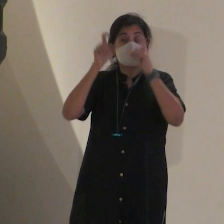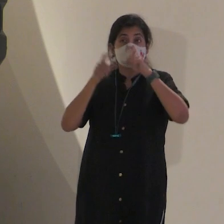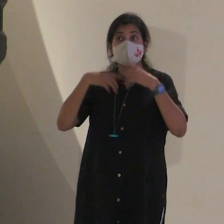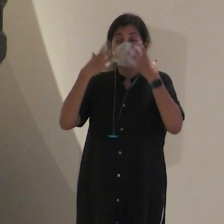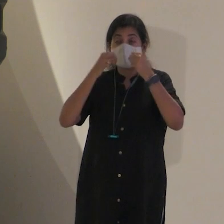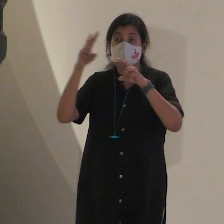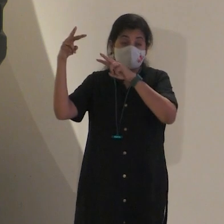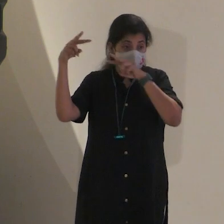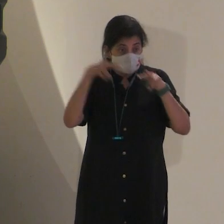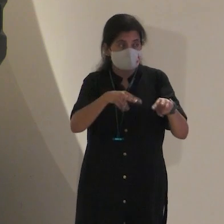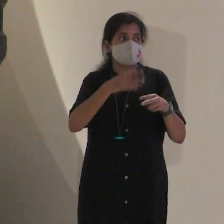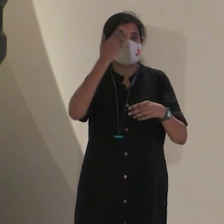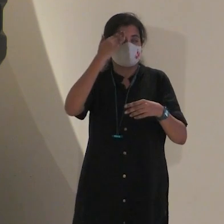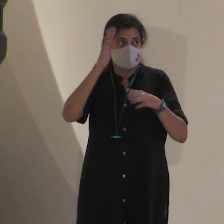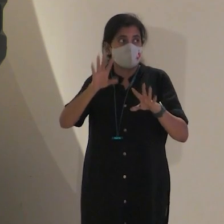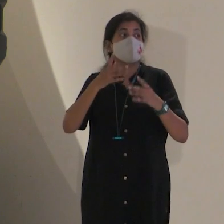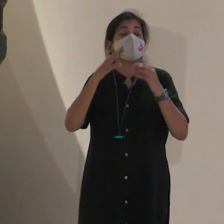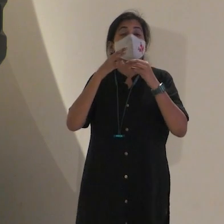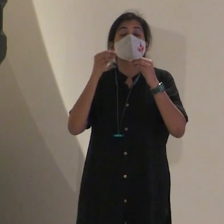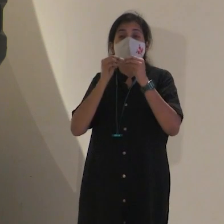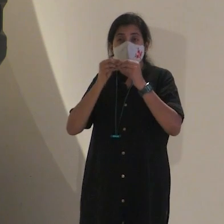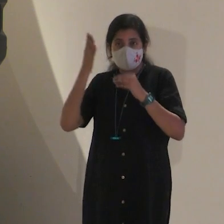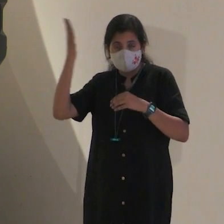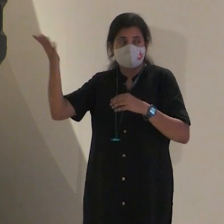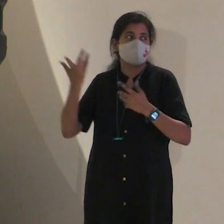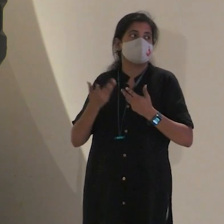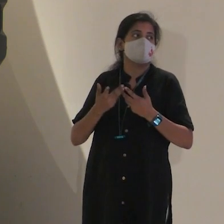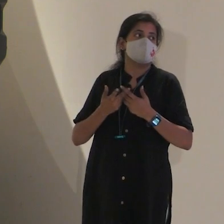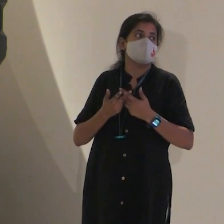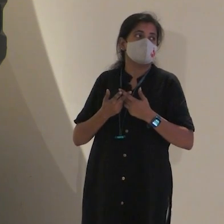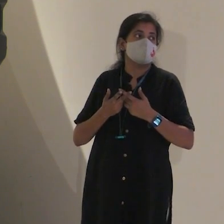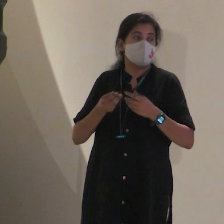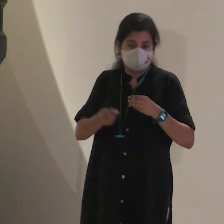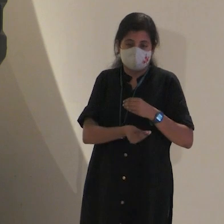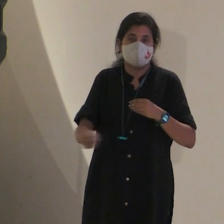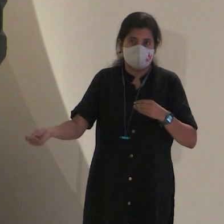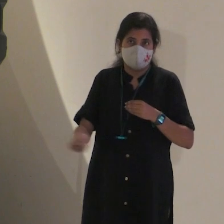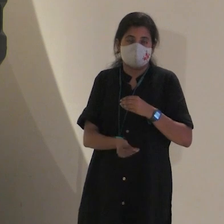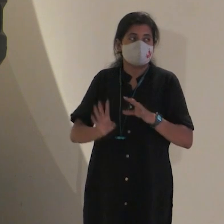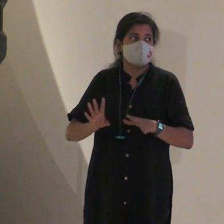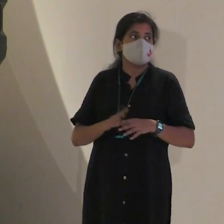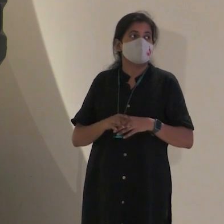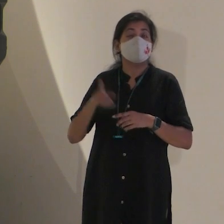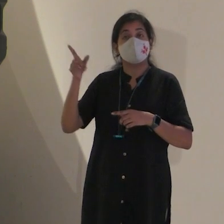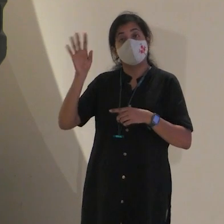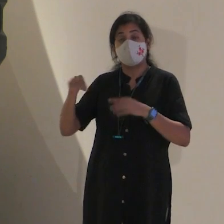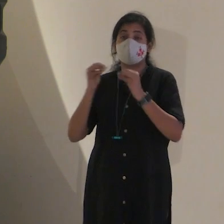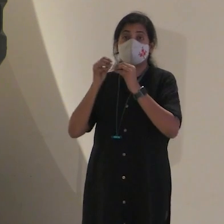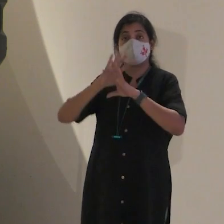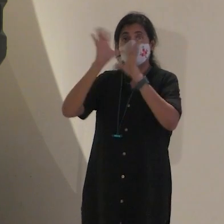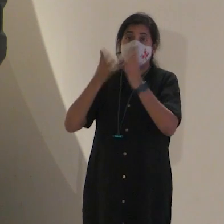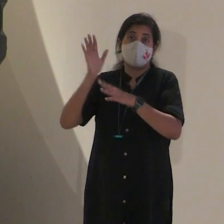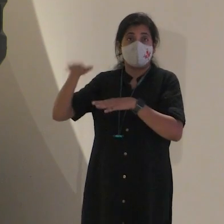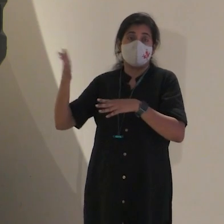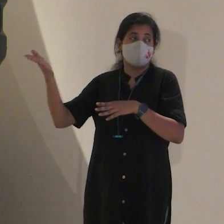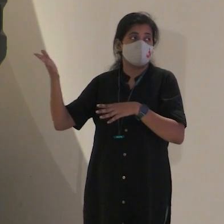the CSMVS in Mumbai. They are our closest and better equipped laboratories. But the